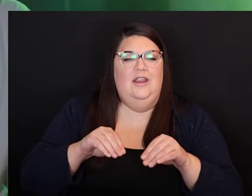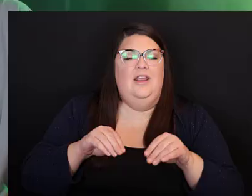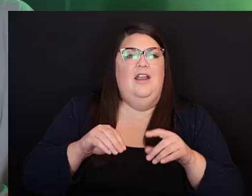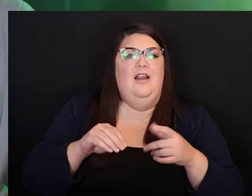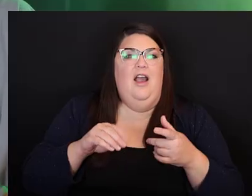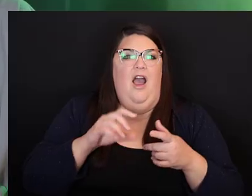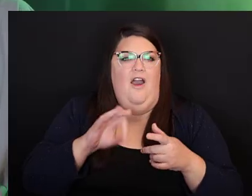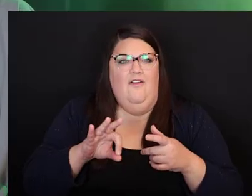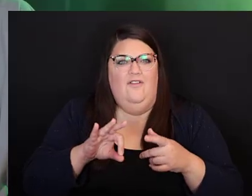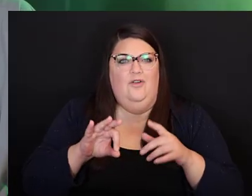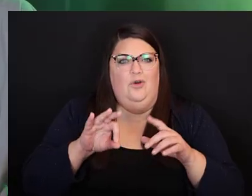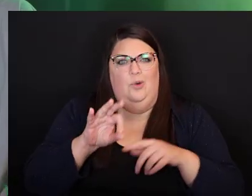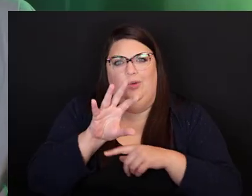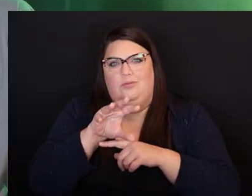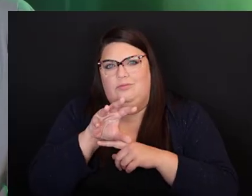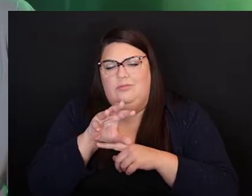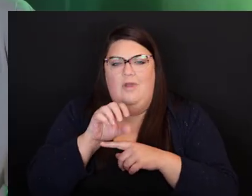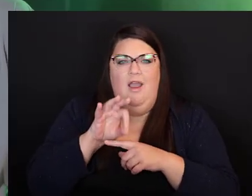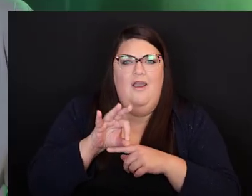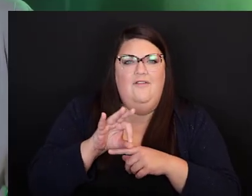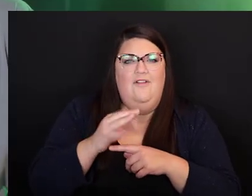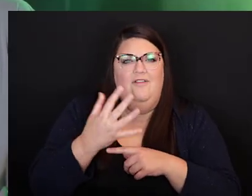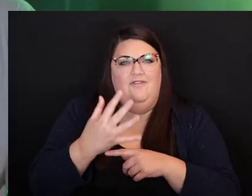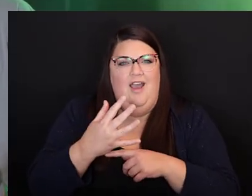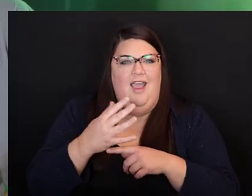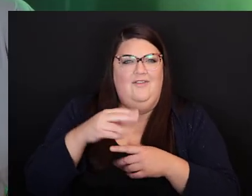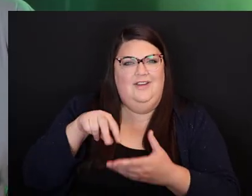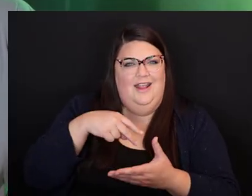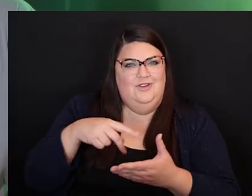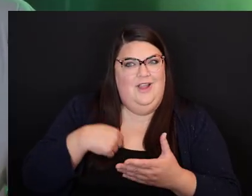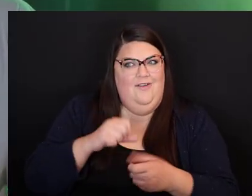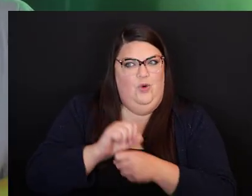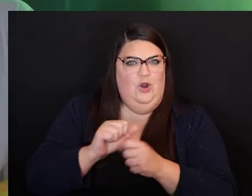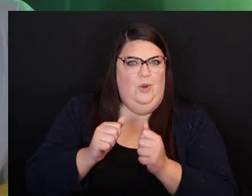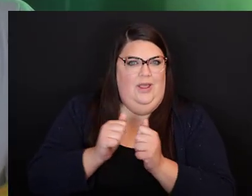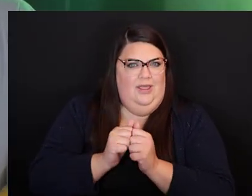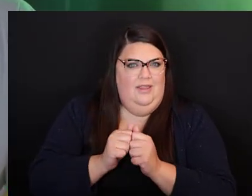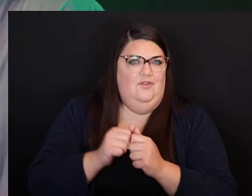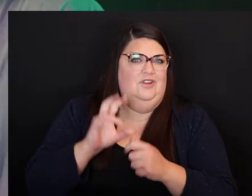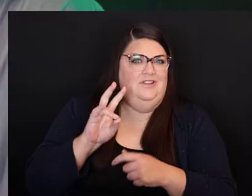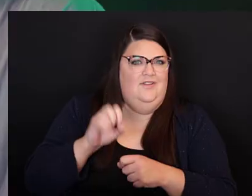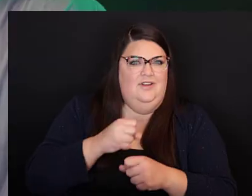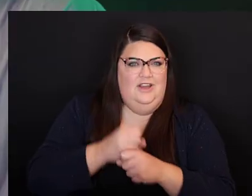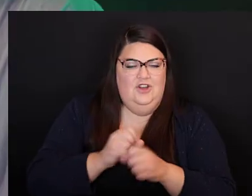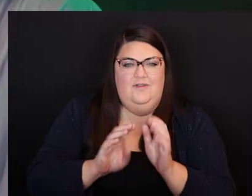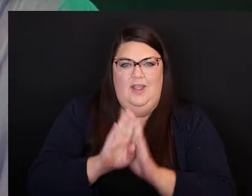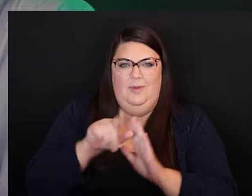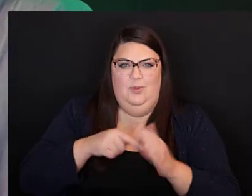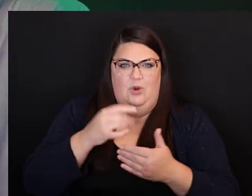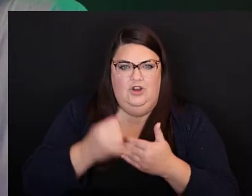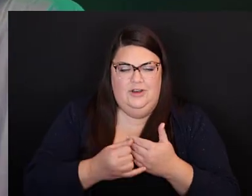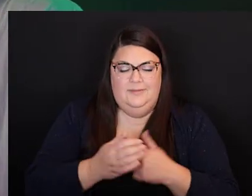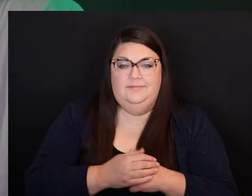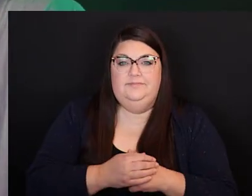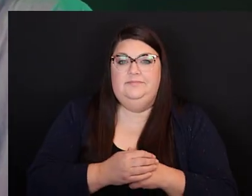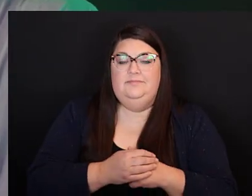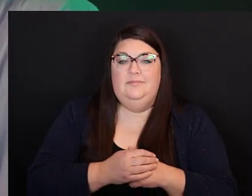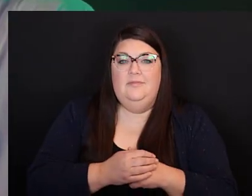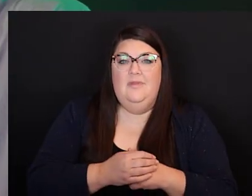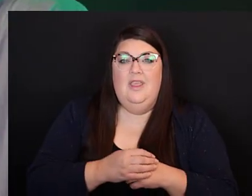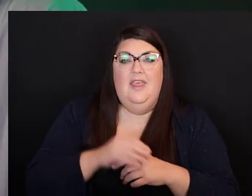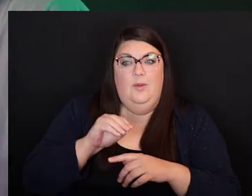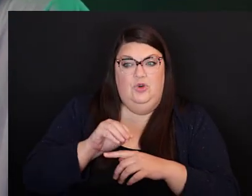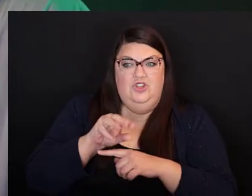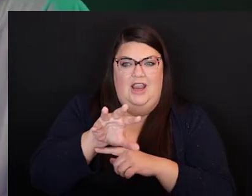5 dancers that I've worked with for over 7 years, developing the project. The projection on its way to